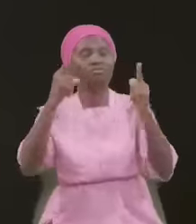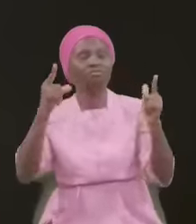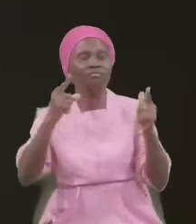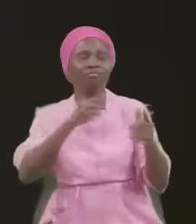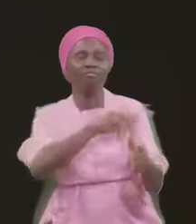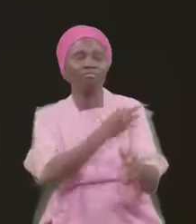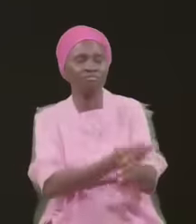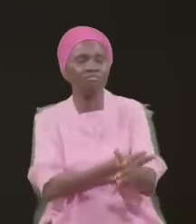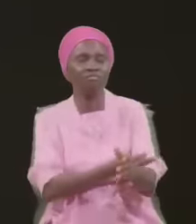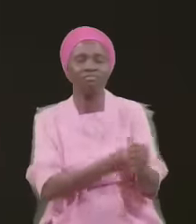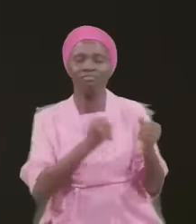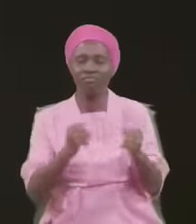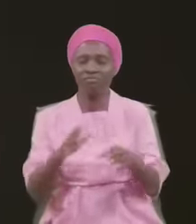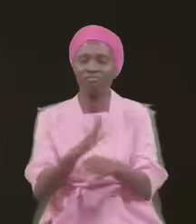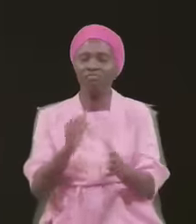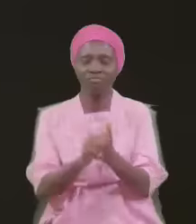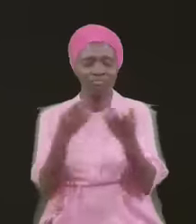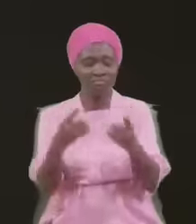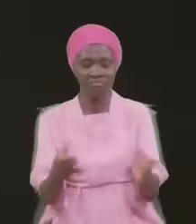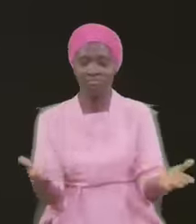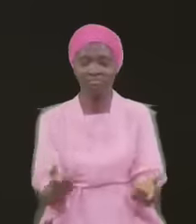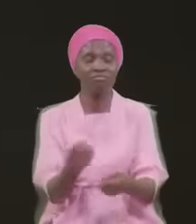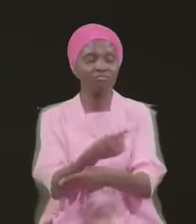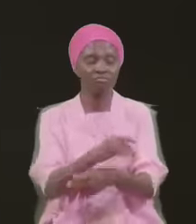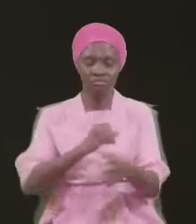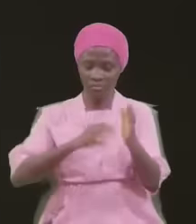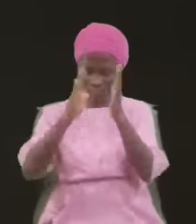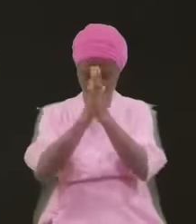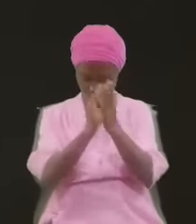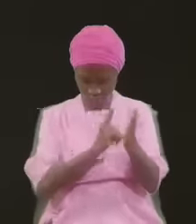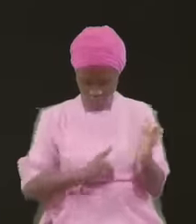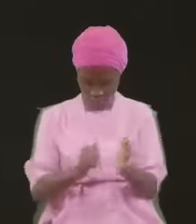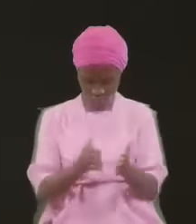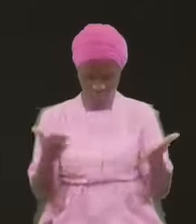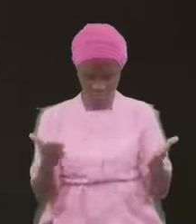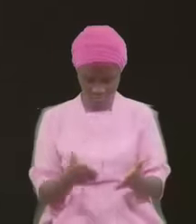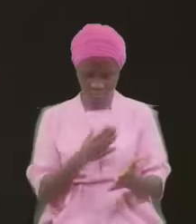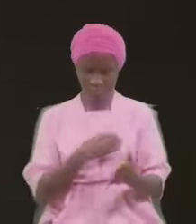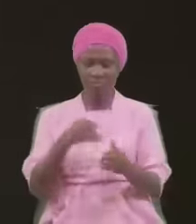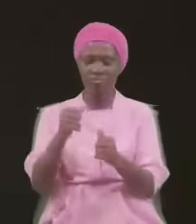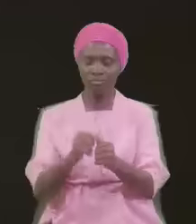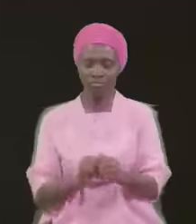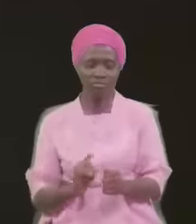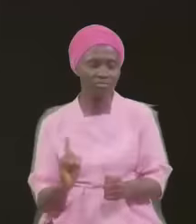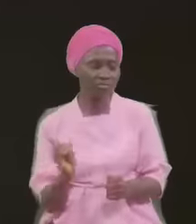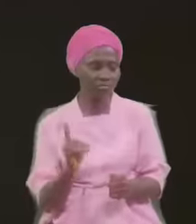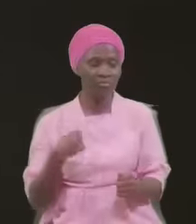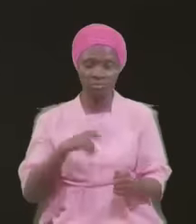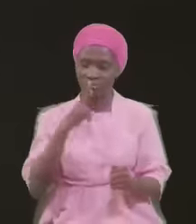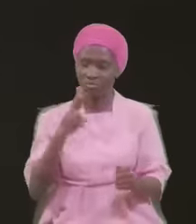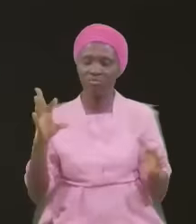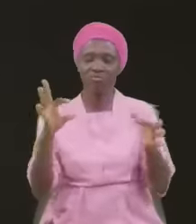mighty things happening here today. I pray, Lord, here and everywhere we are